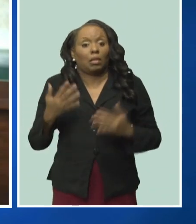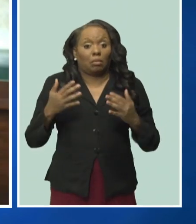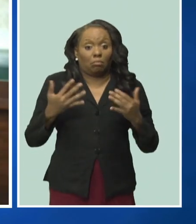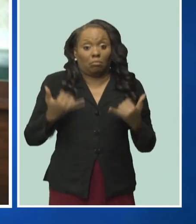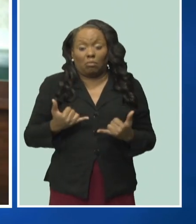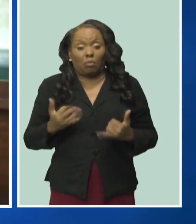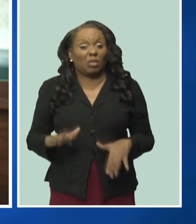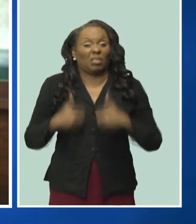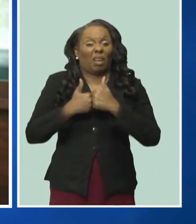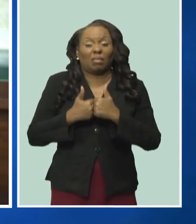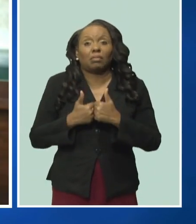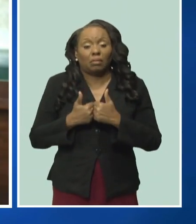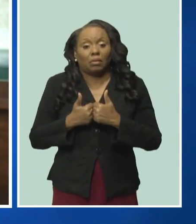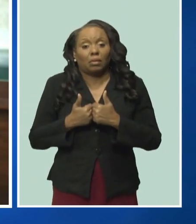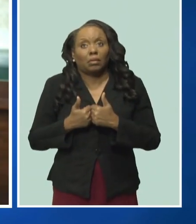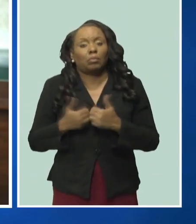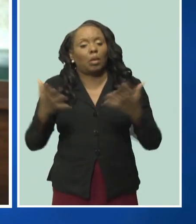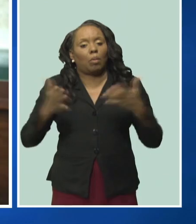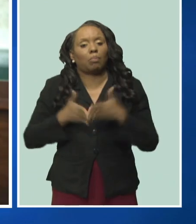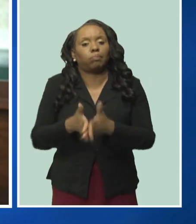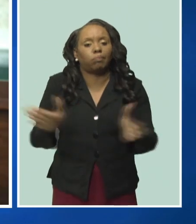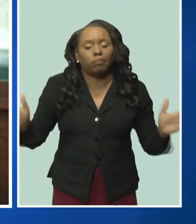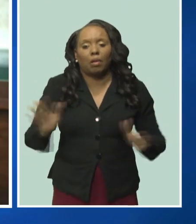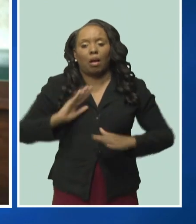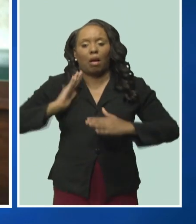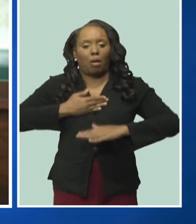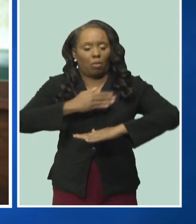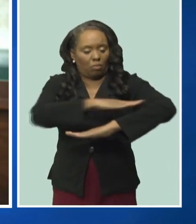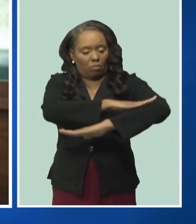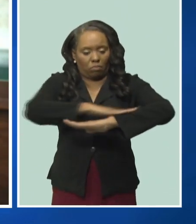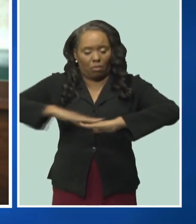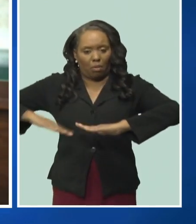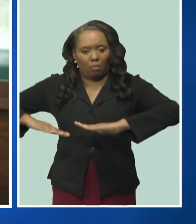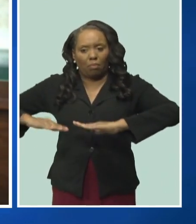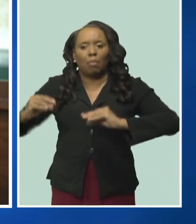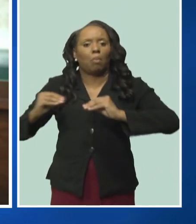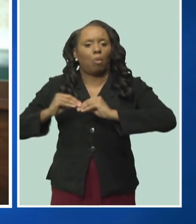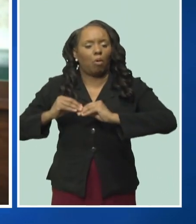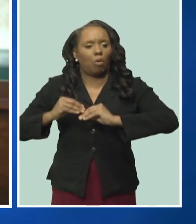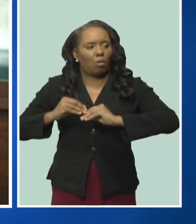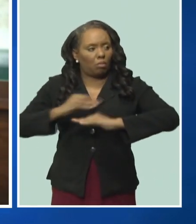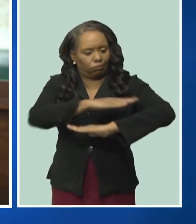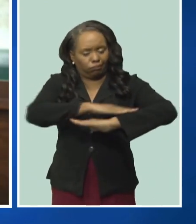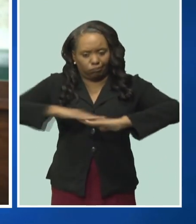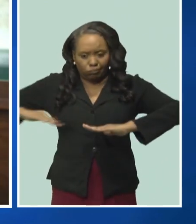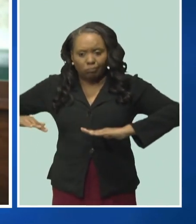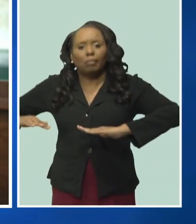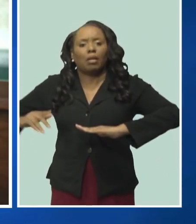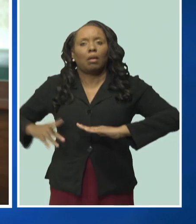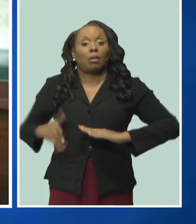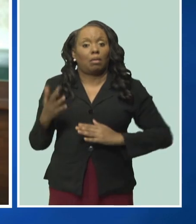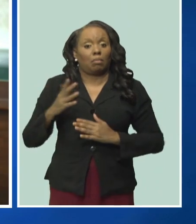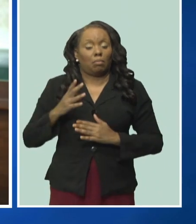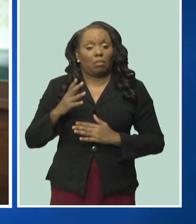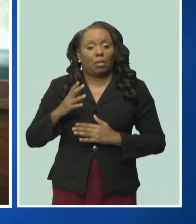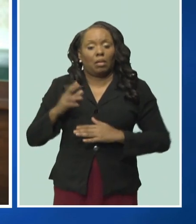to redevelop and expand our ramp area for additional aircraft. We are one of the few airports